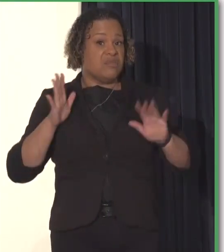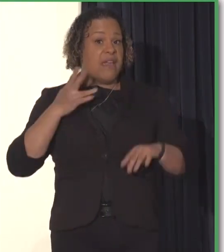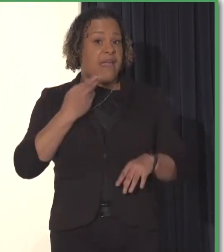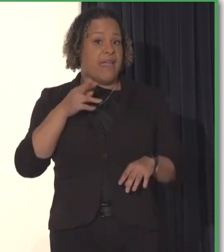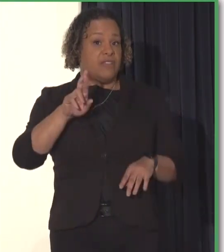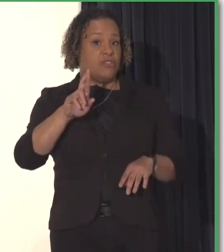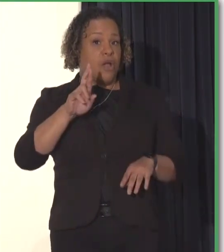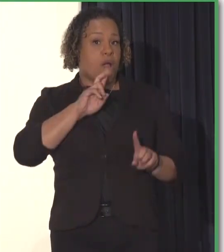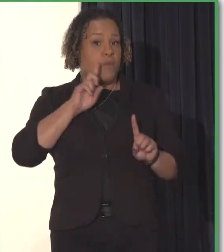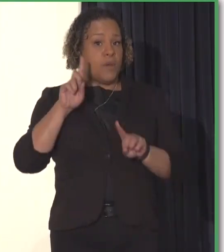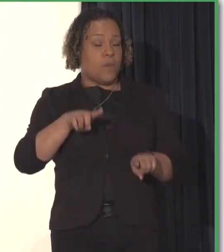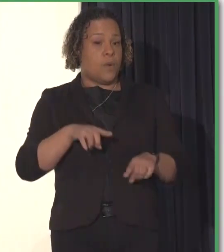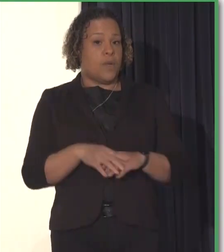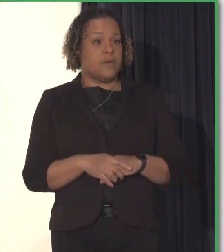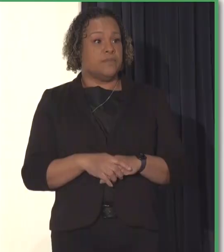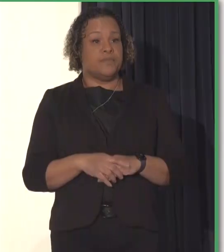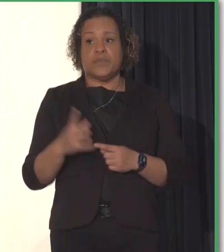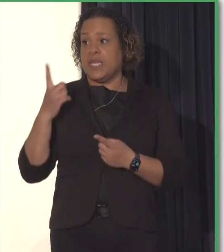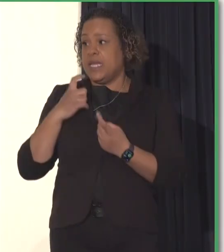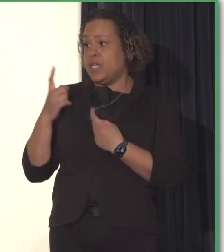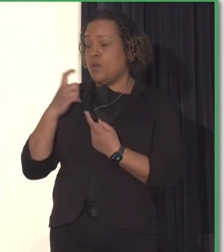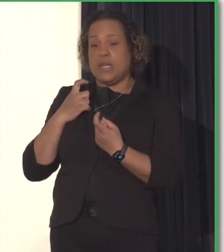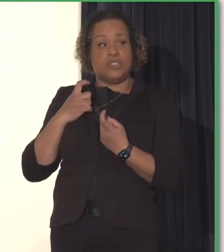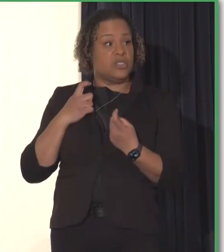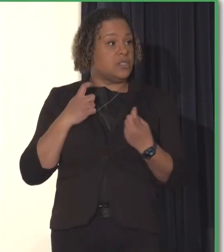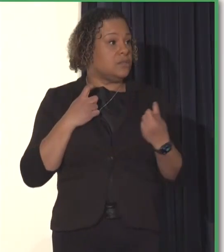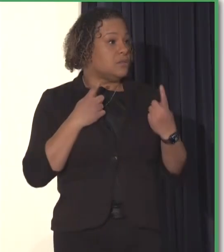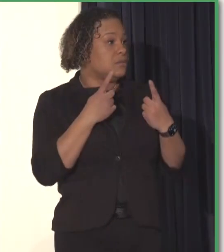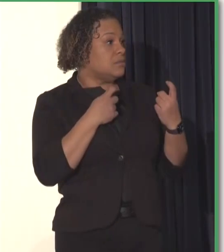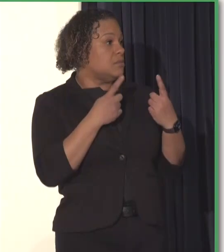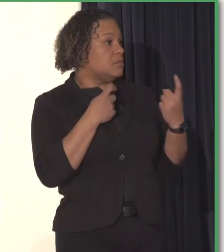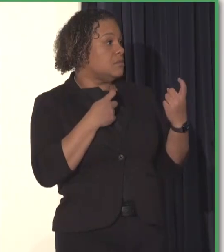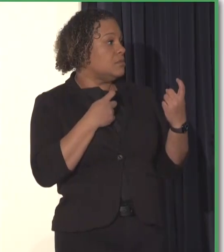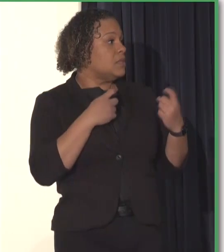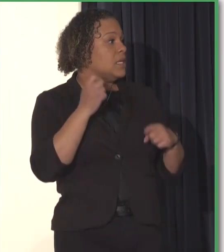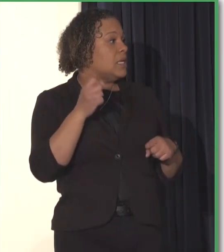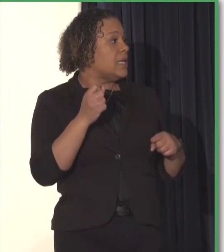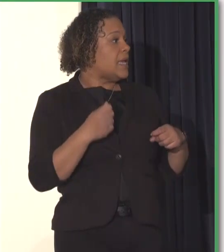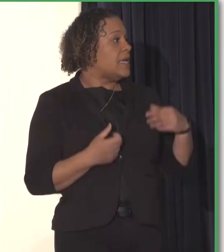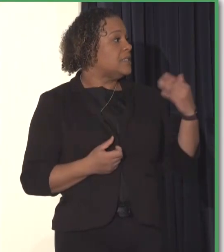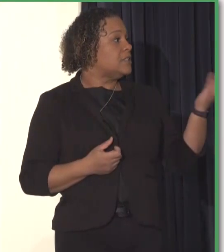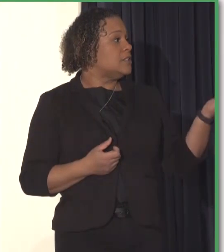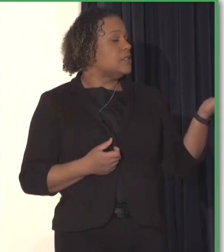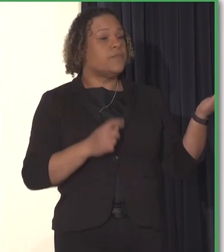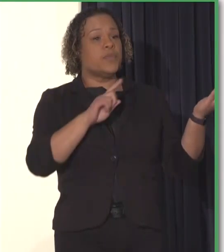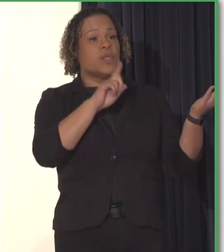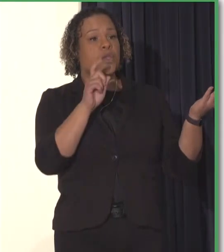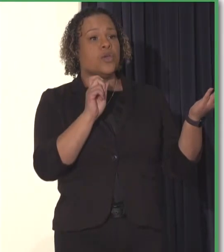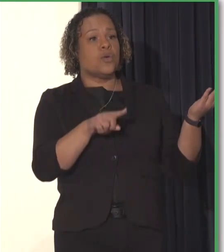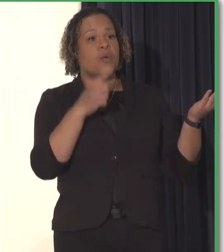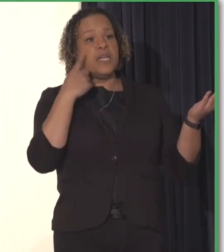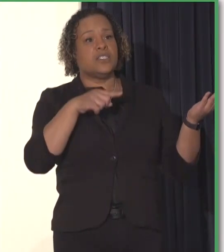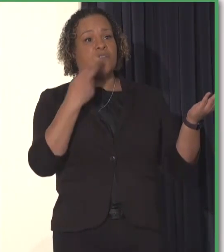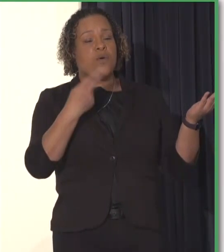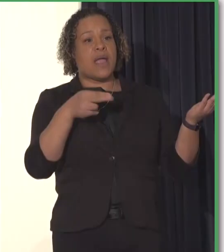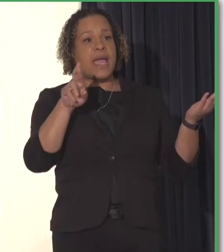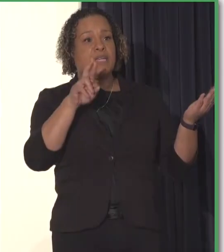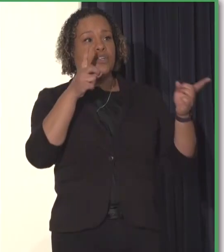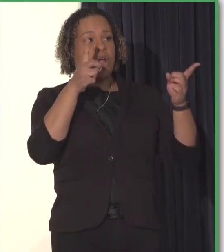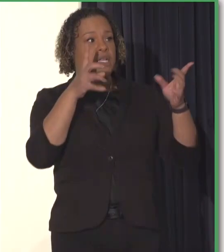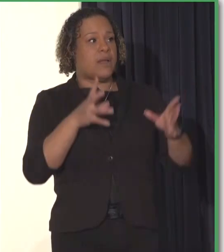report. Any questions? Yes, yes, sir. Question for the HR director.